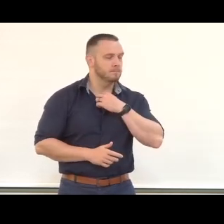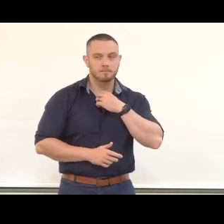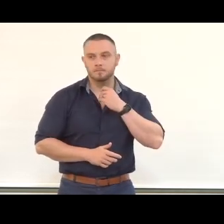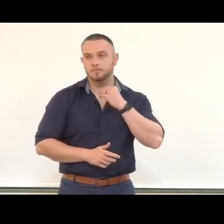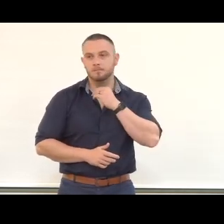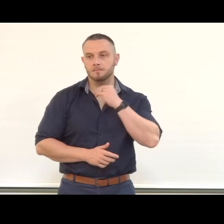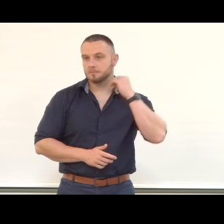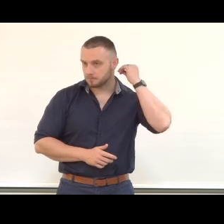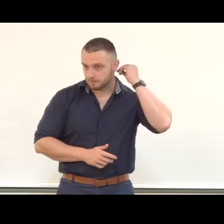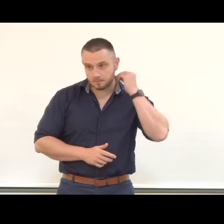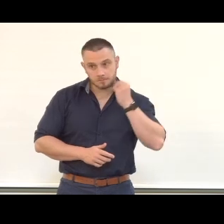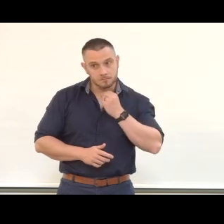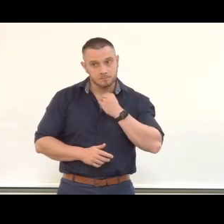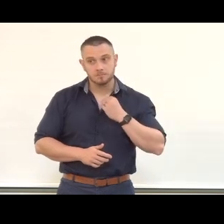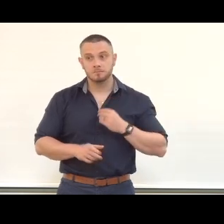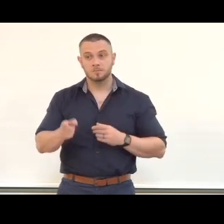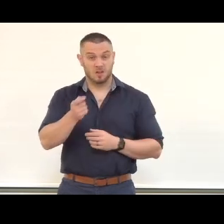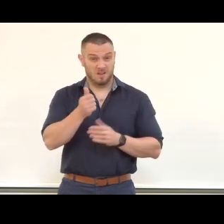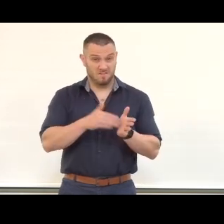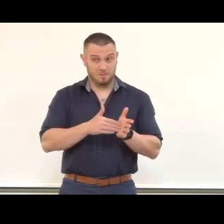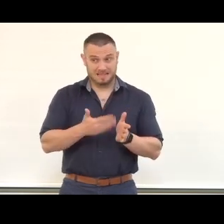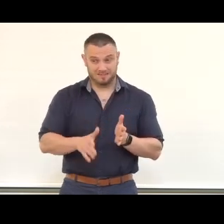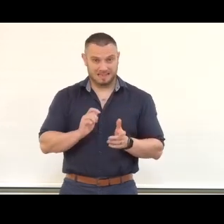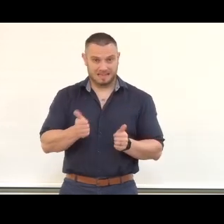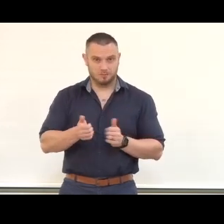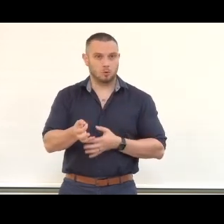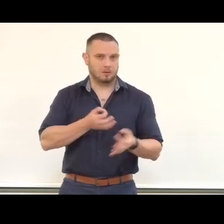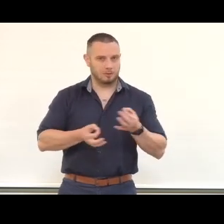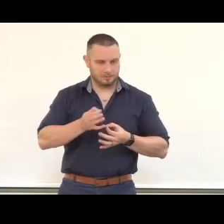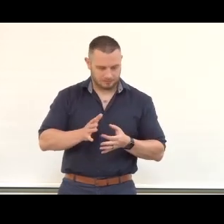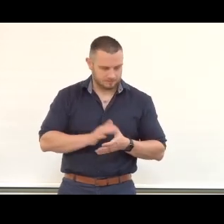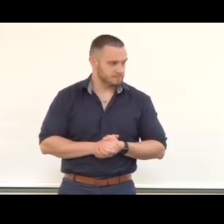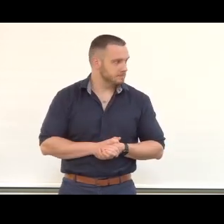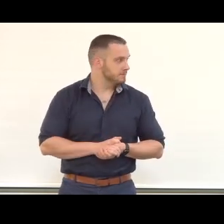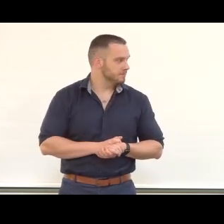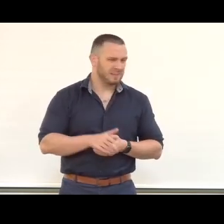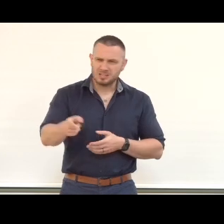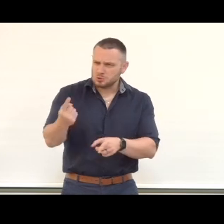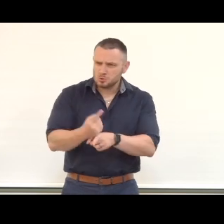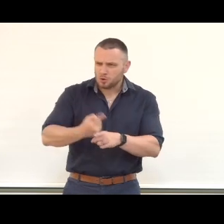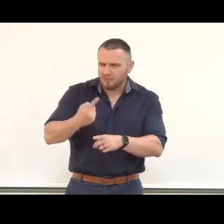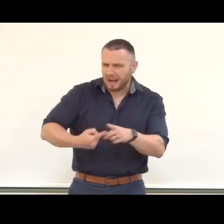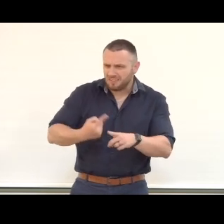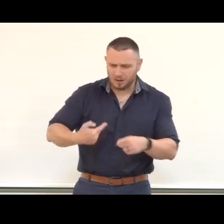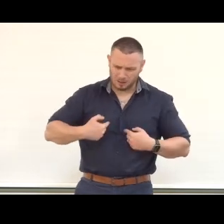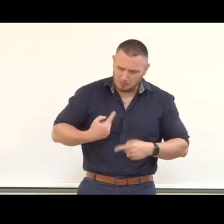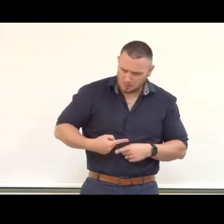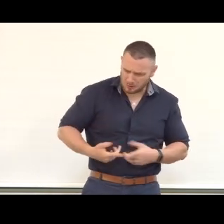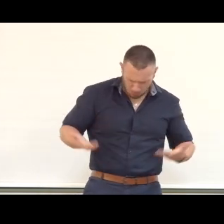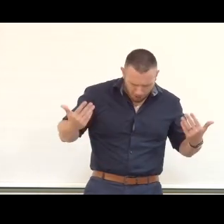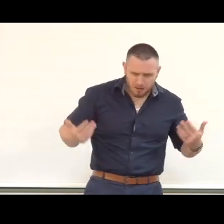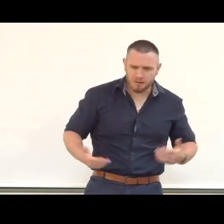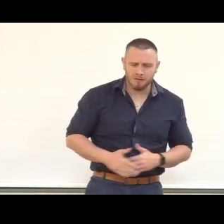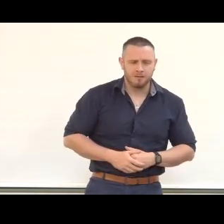But let me remind you about the flight plan. We have a few minutes left, and we need some time for questions and answers. I mean, you talked for half an hour, and now you're pushing me. Come